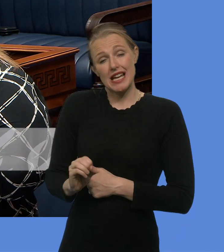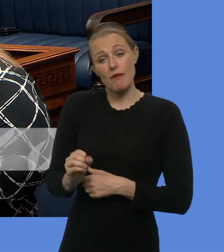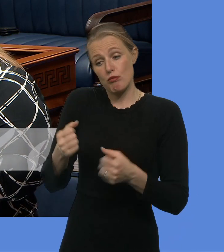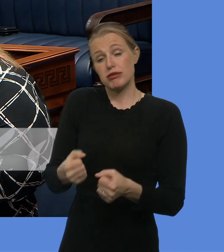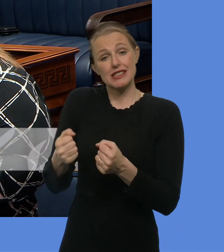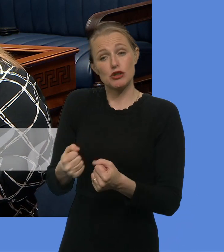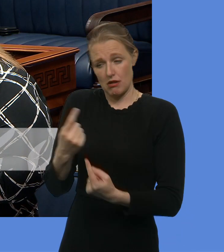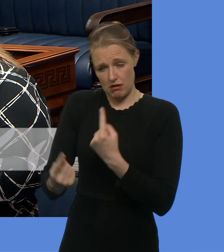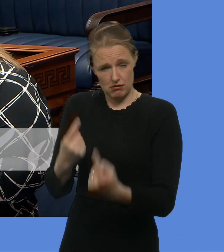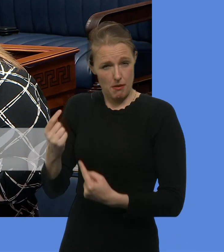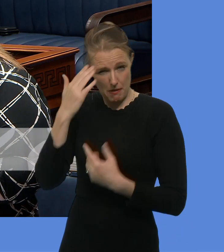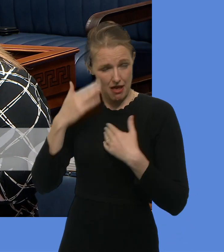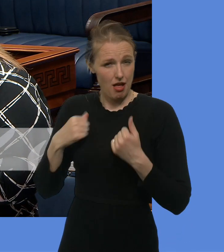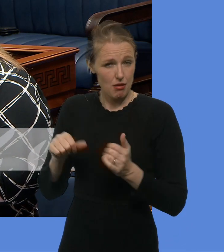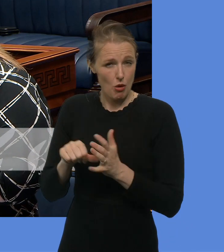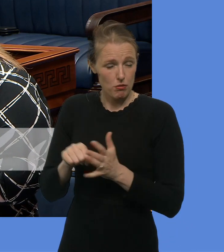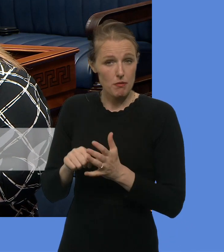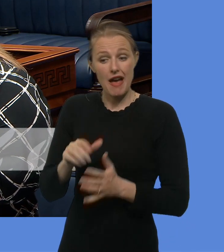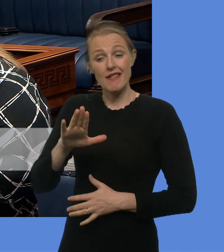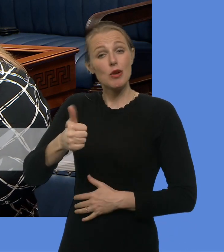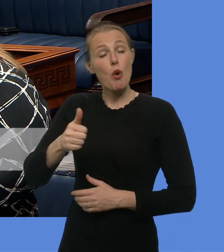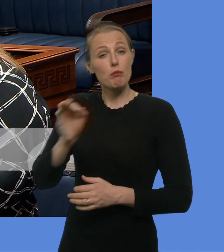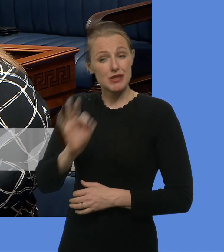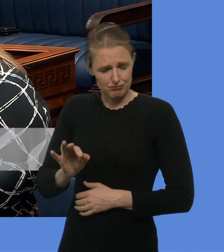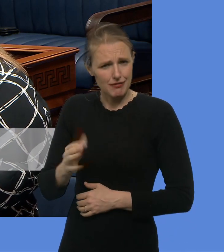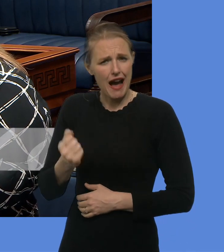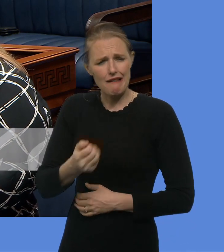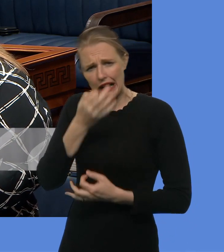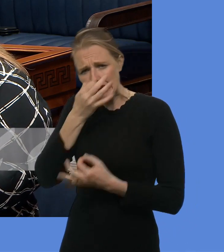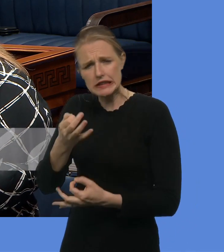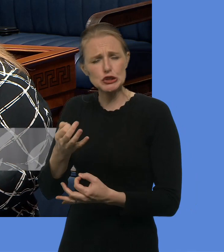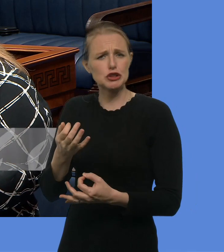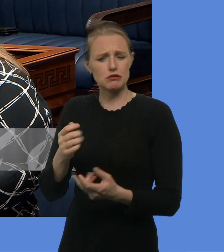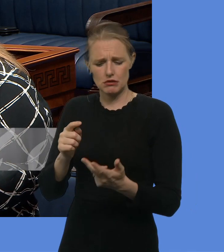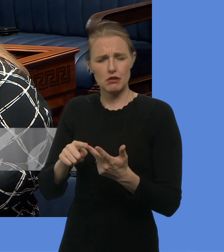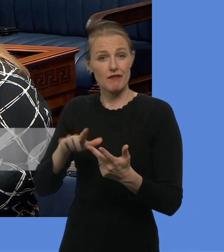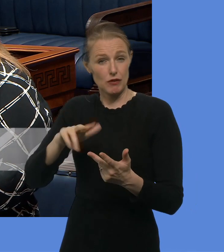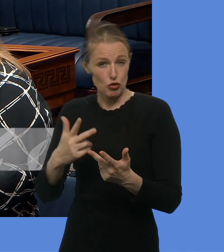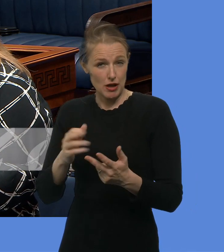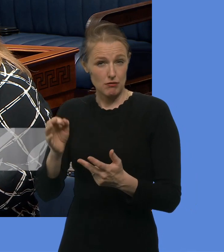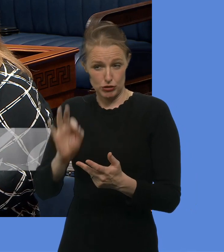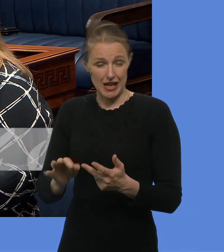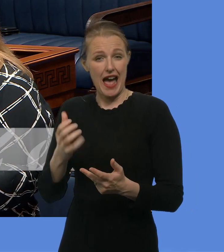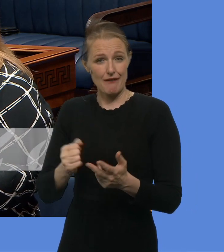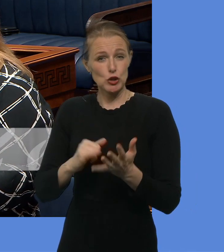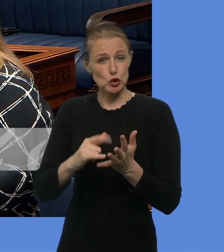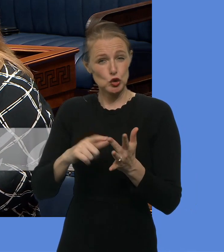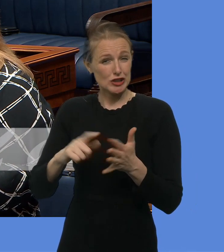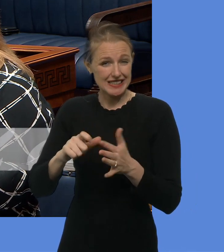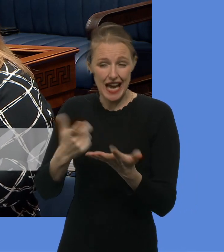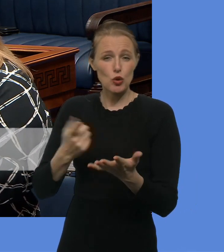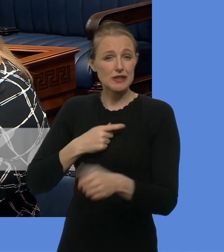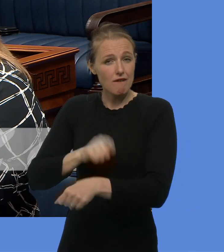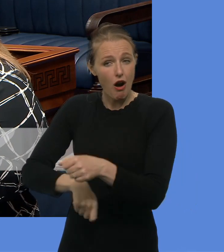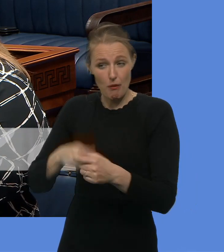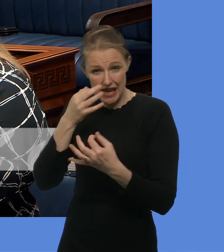issue, 51% recorded as having an addiction, and 53% as having a history of suicide attempt or self-harm.